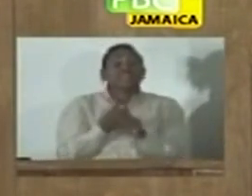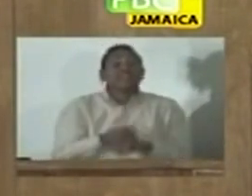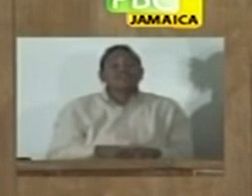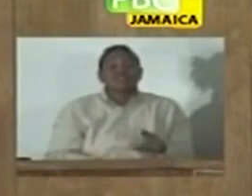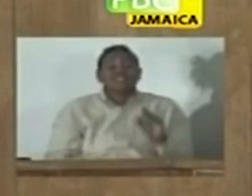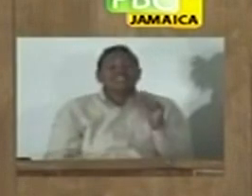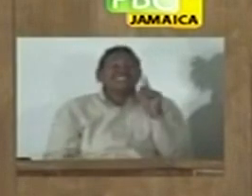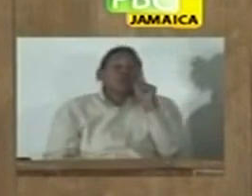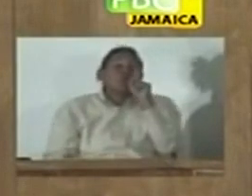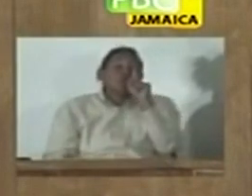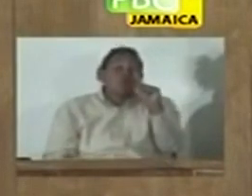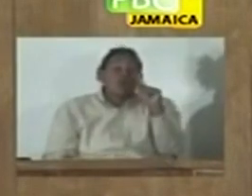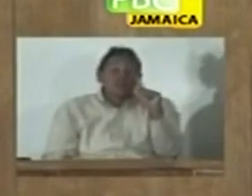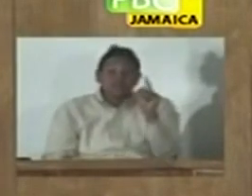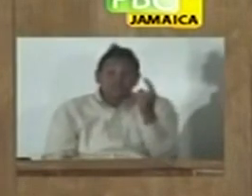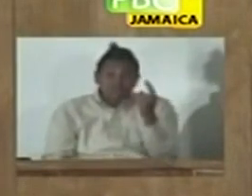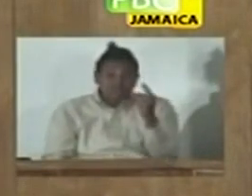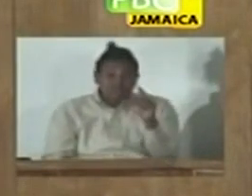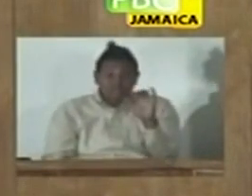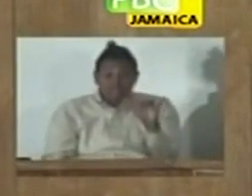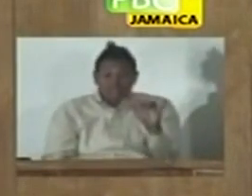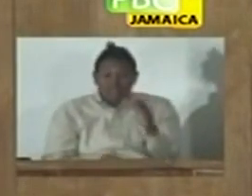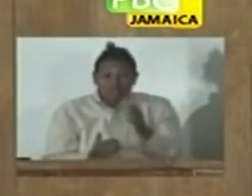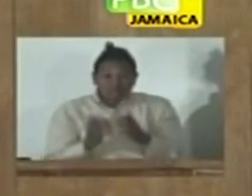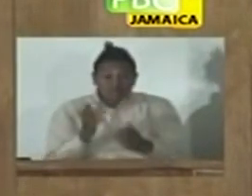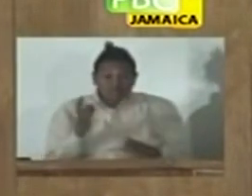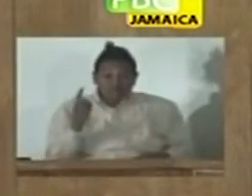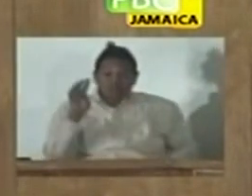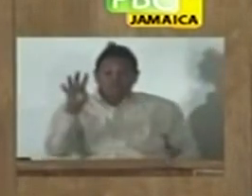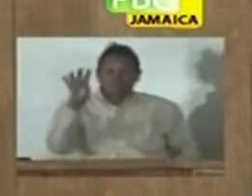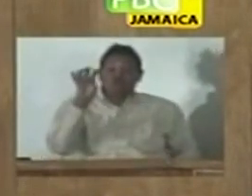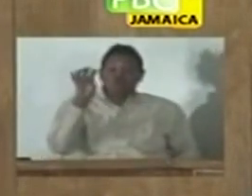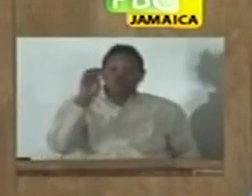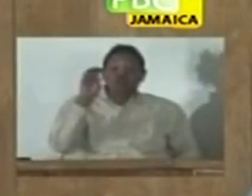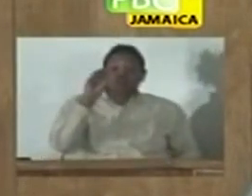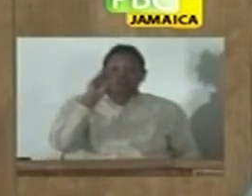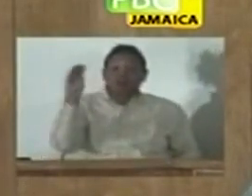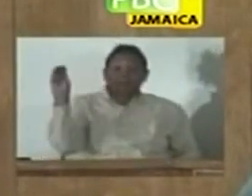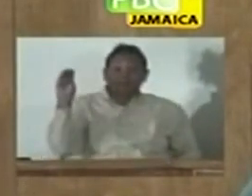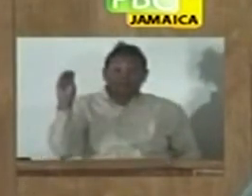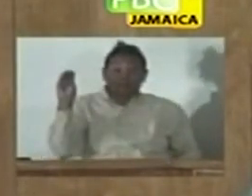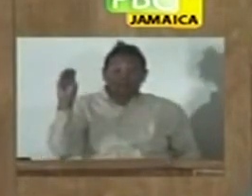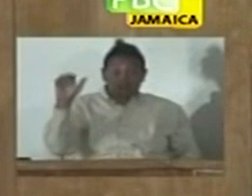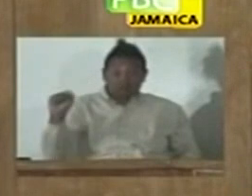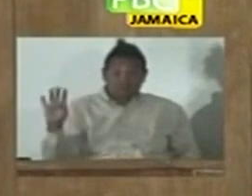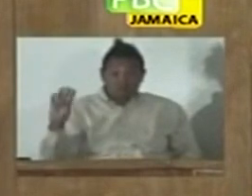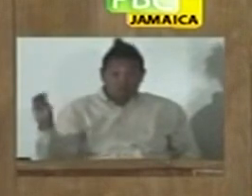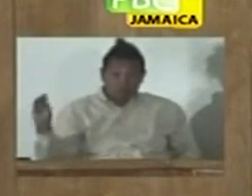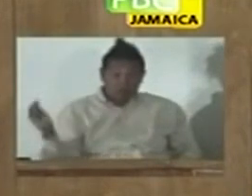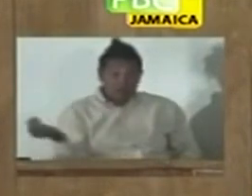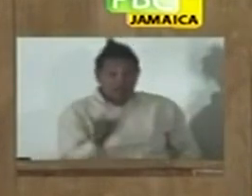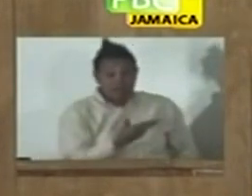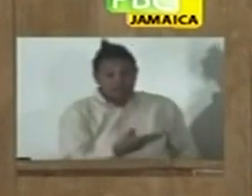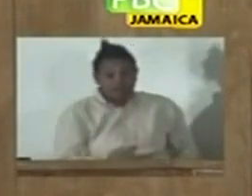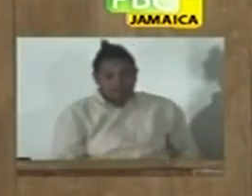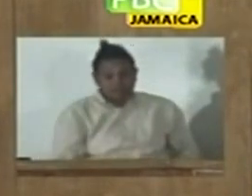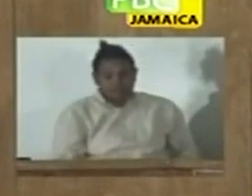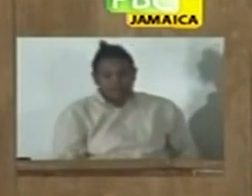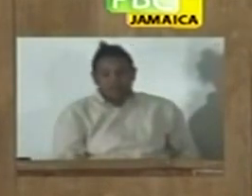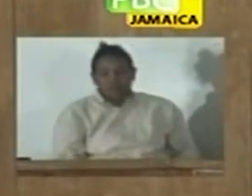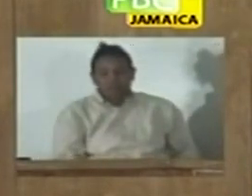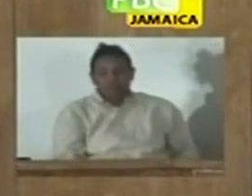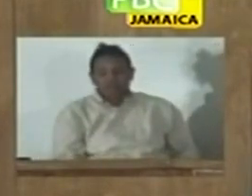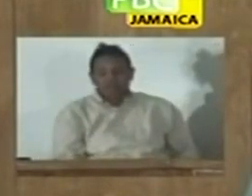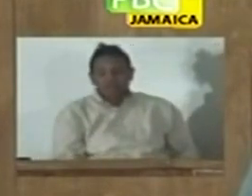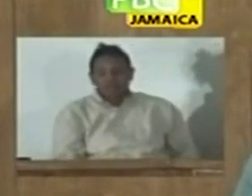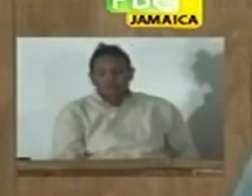single cent of that nearly $4 million? Mr. President,